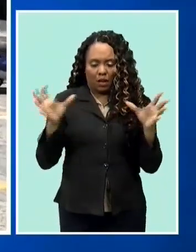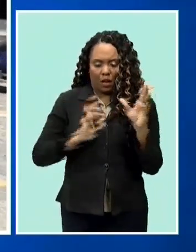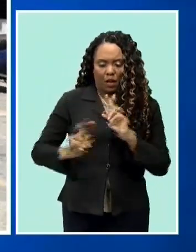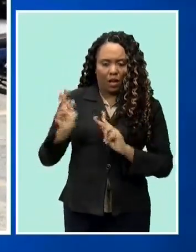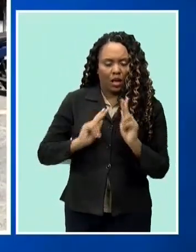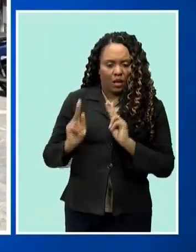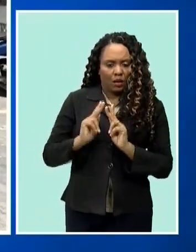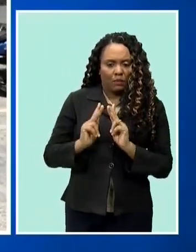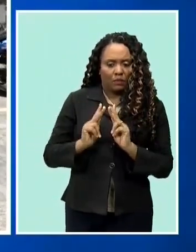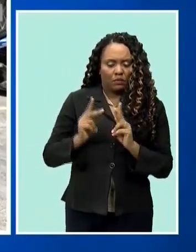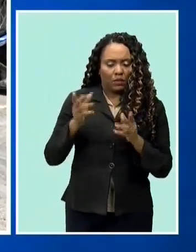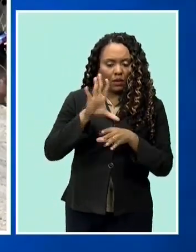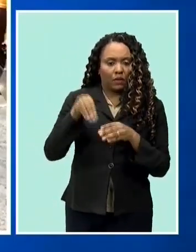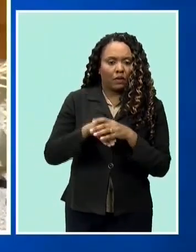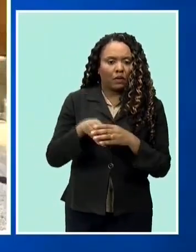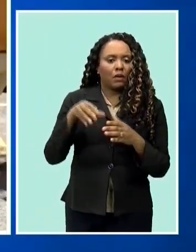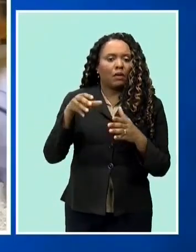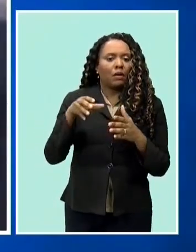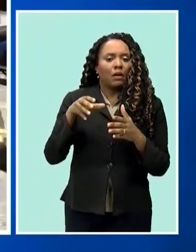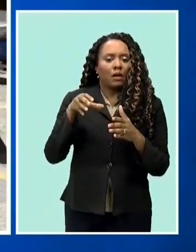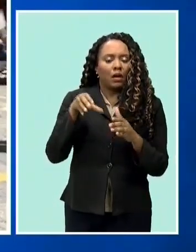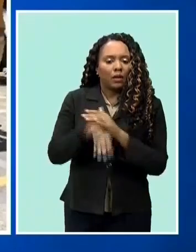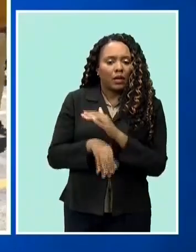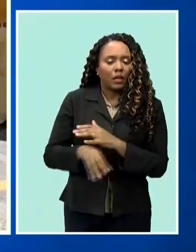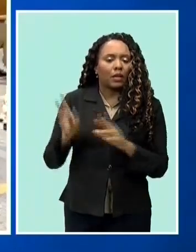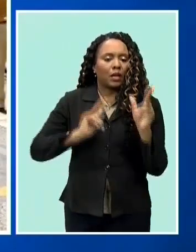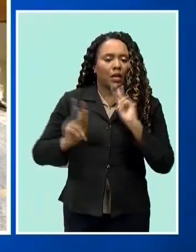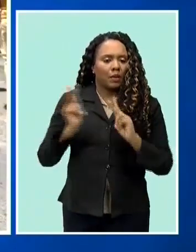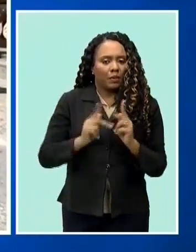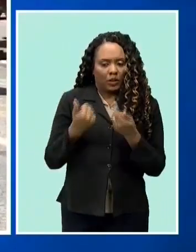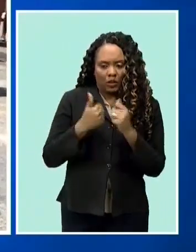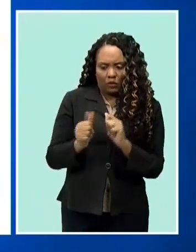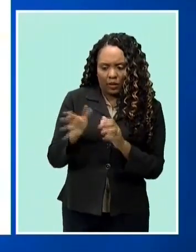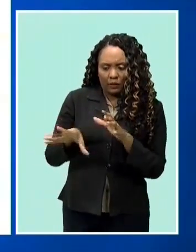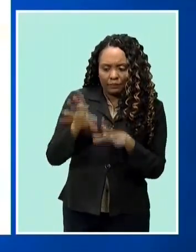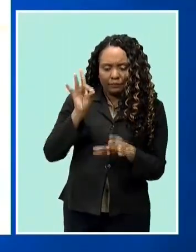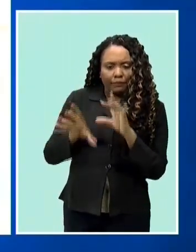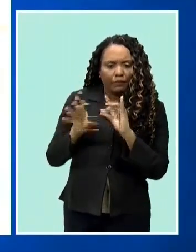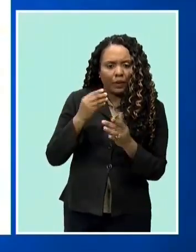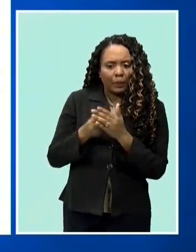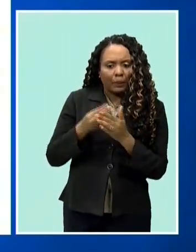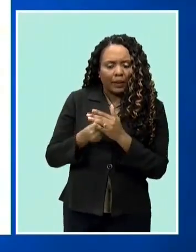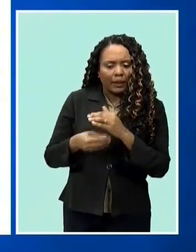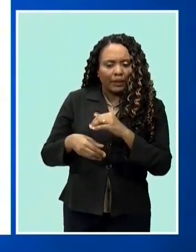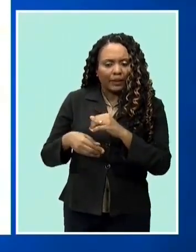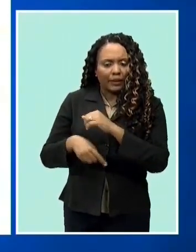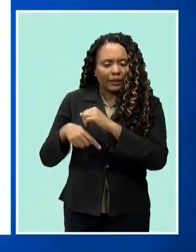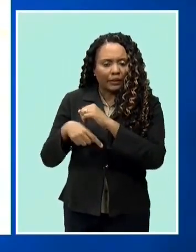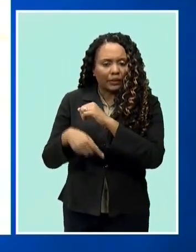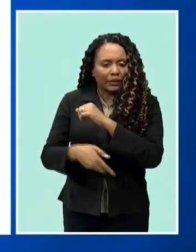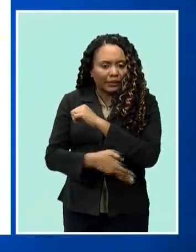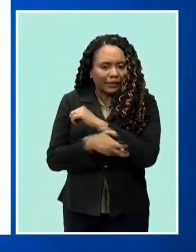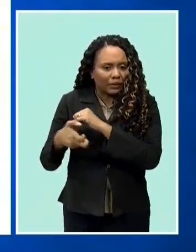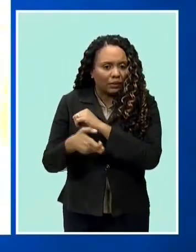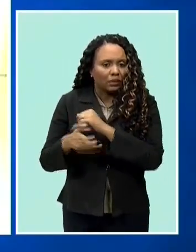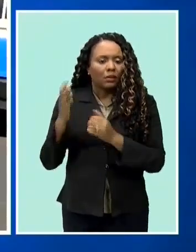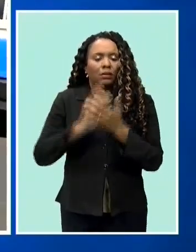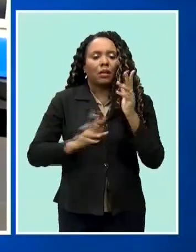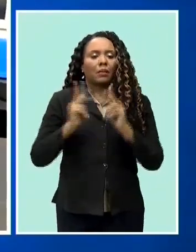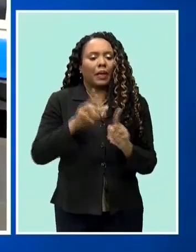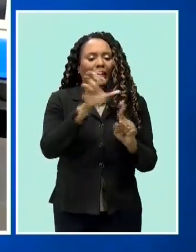the target of criminals who have used full force to get loot. While some have been caught and placed before the